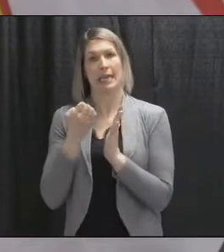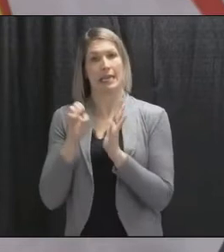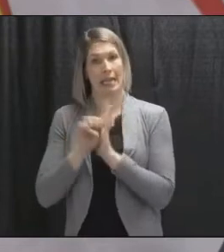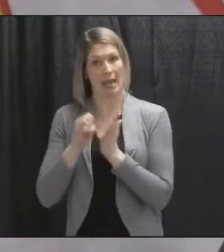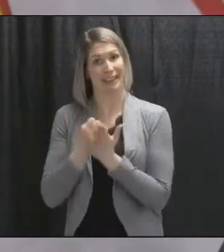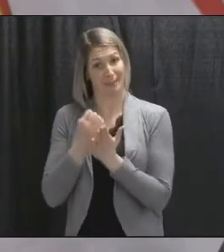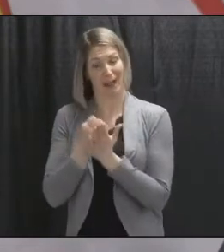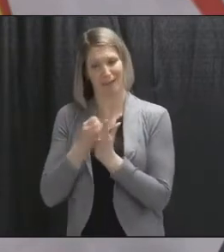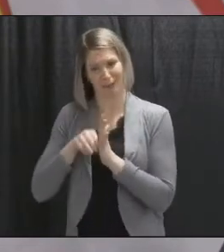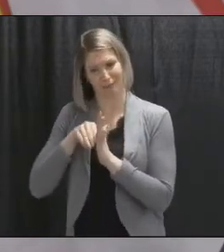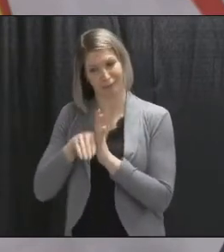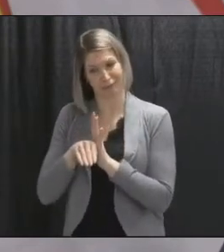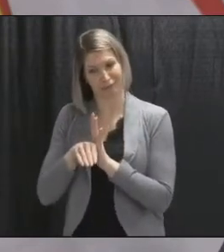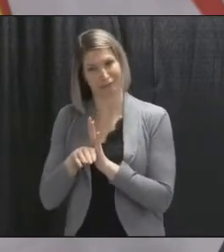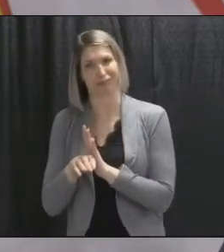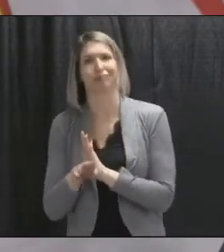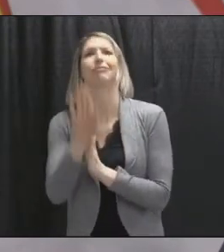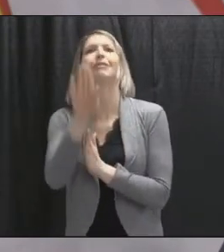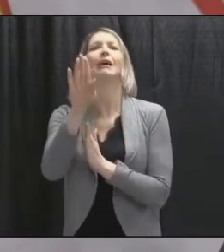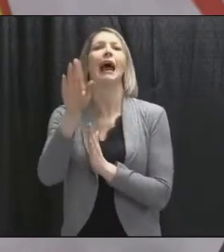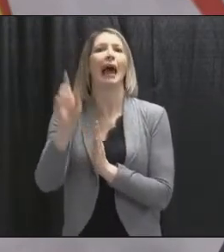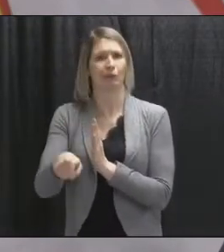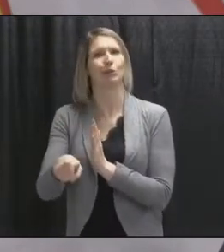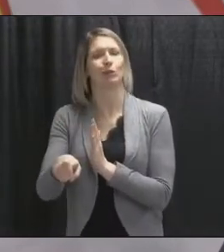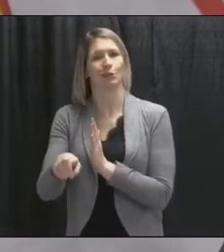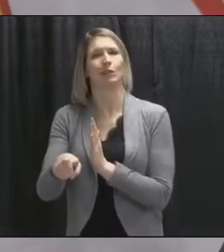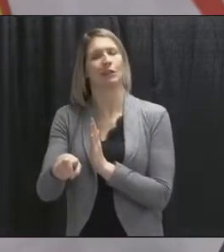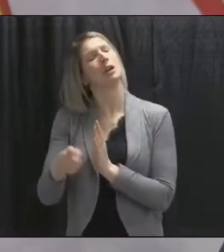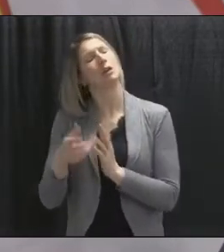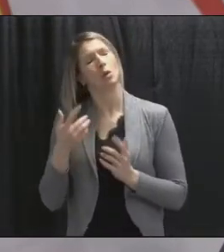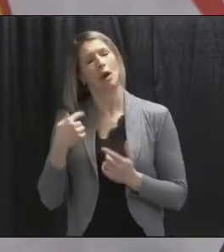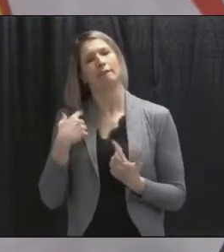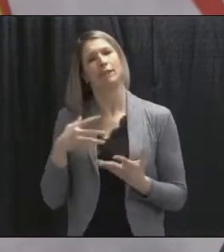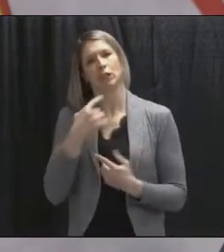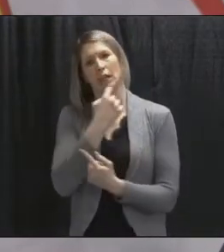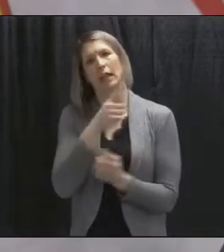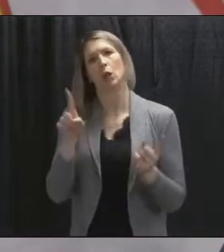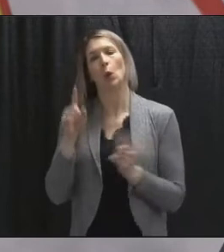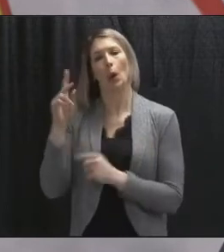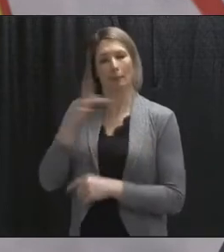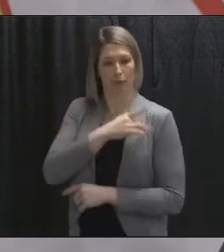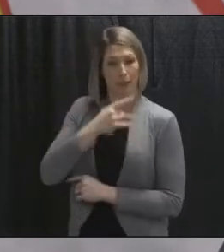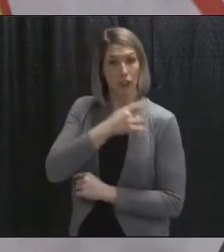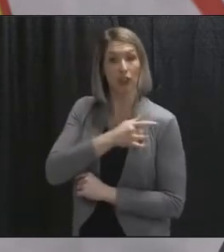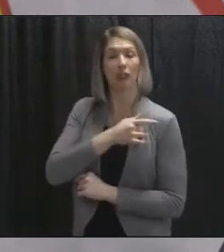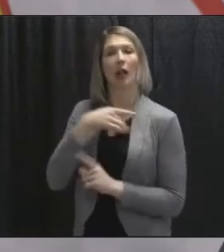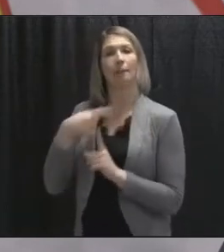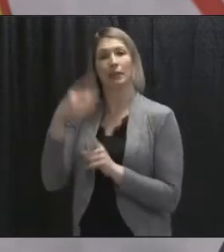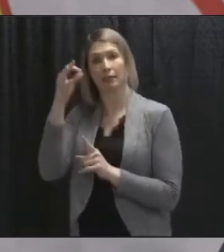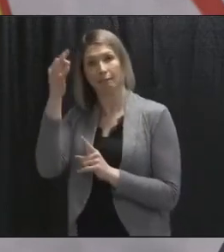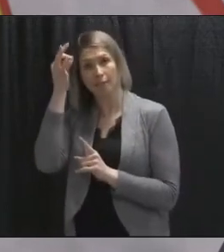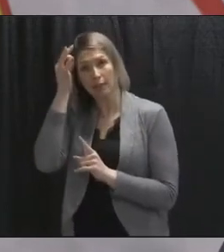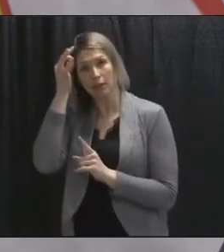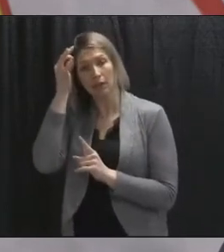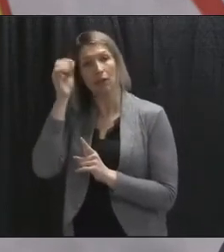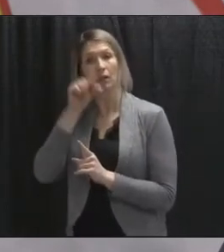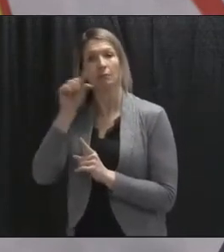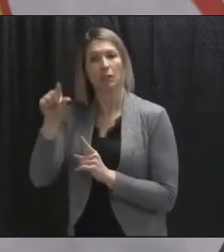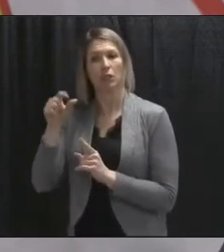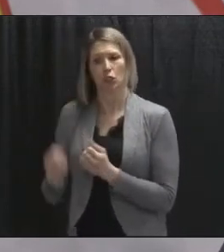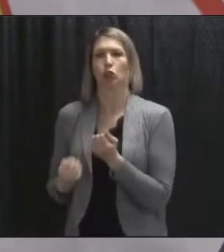Once again, I'd encourage you for the most up-to-date information on supports both provincially and federally. We ask you to visit the